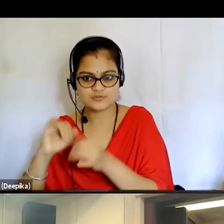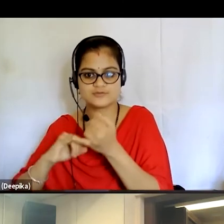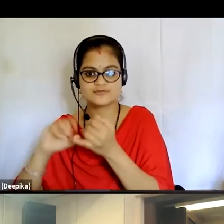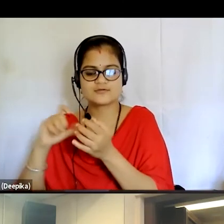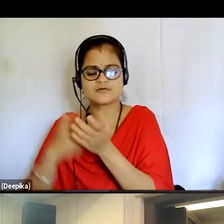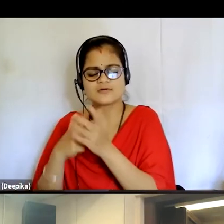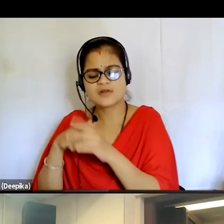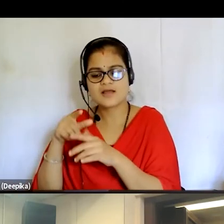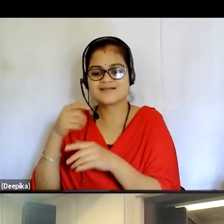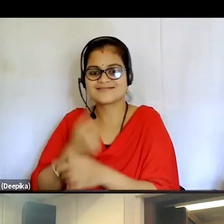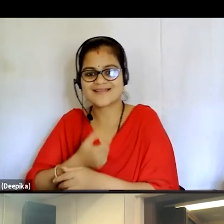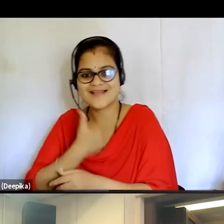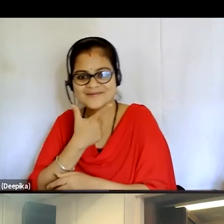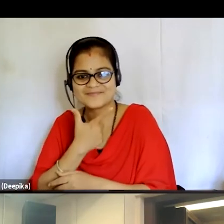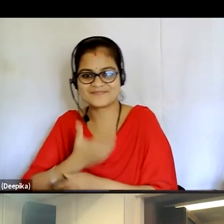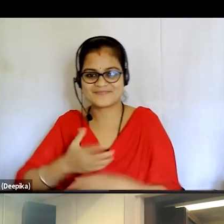rasas.